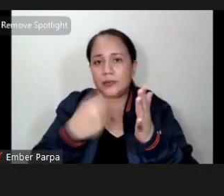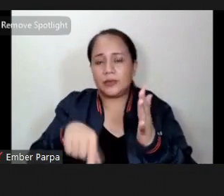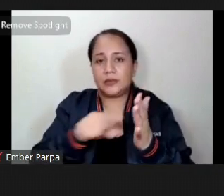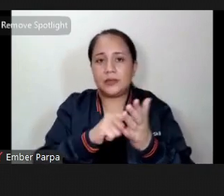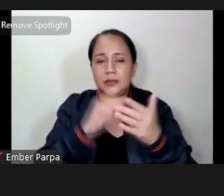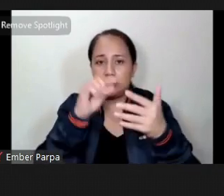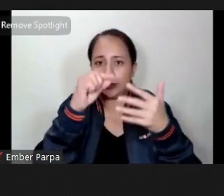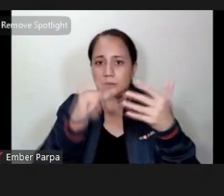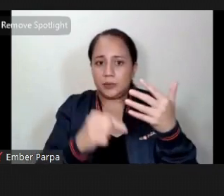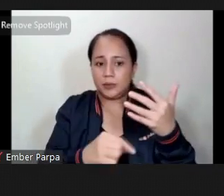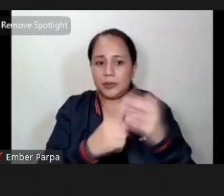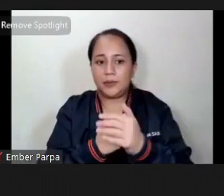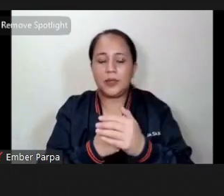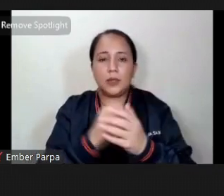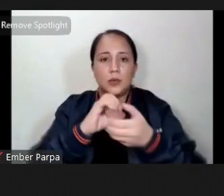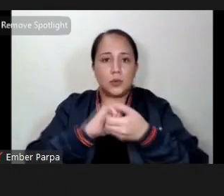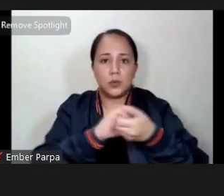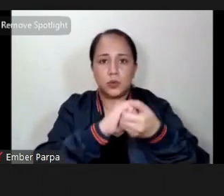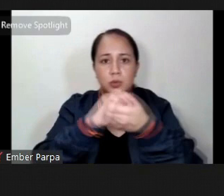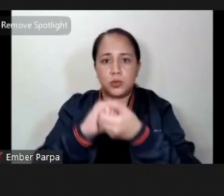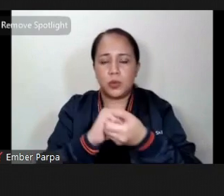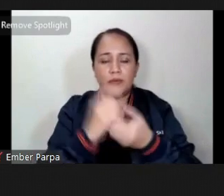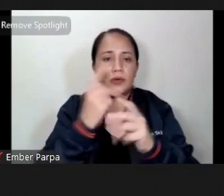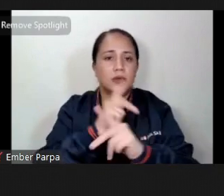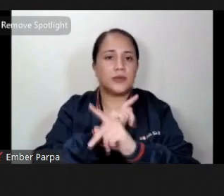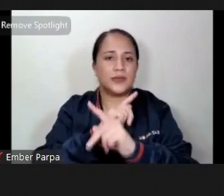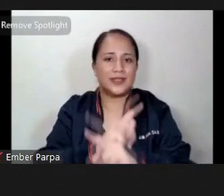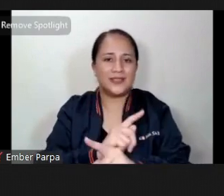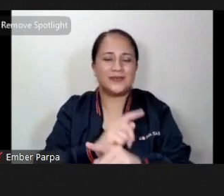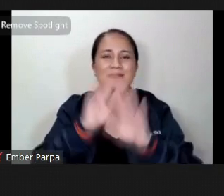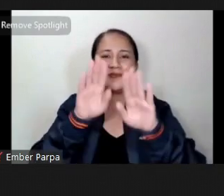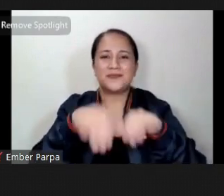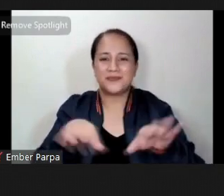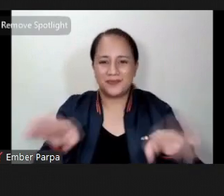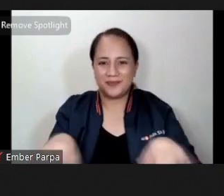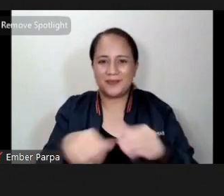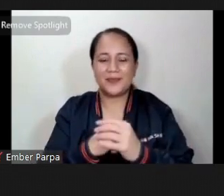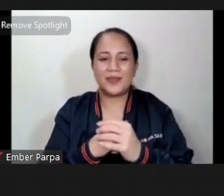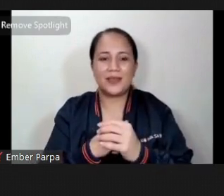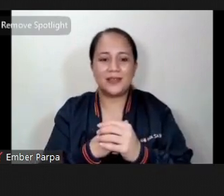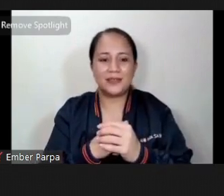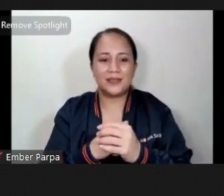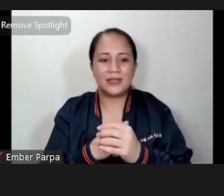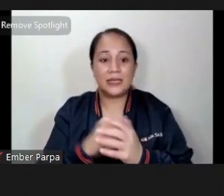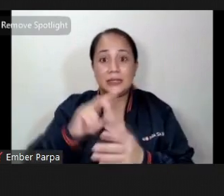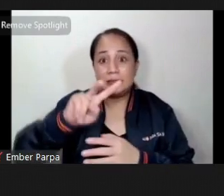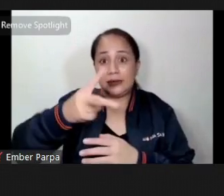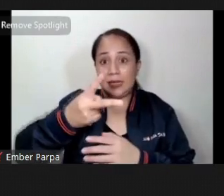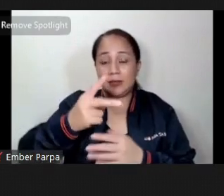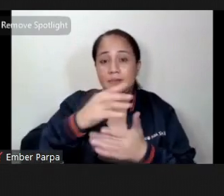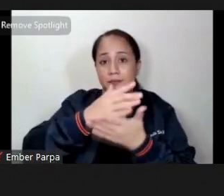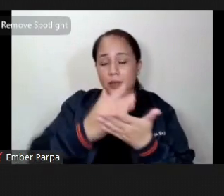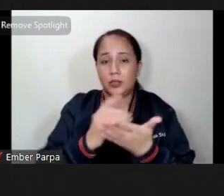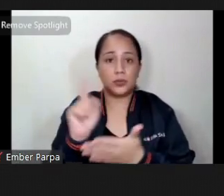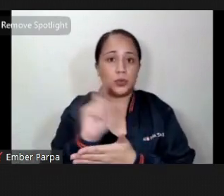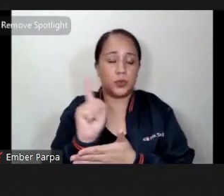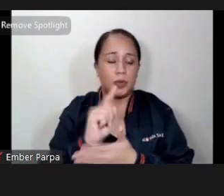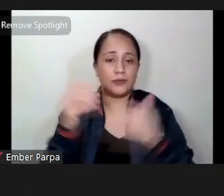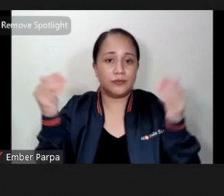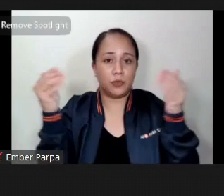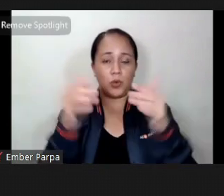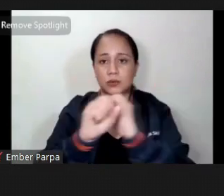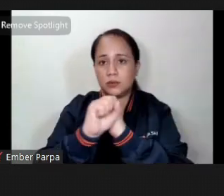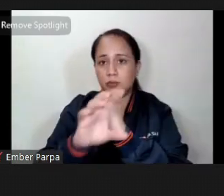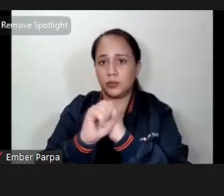component on building solidarity for protection of children. The second component focuses on